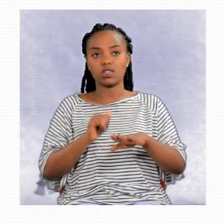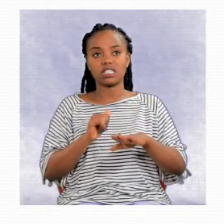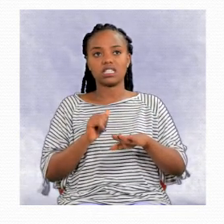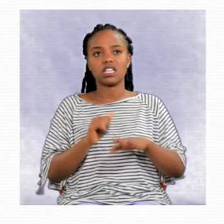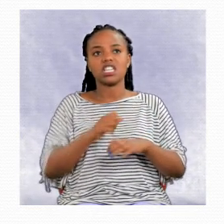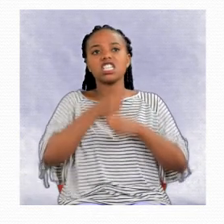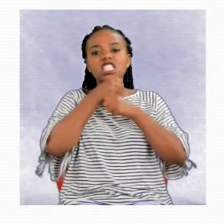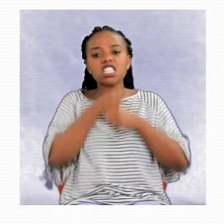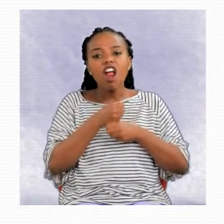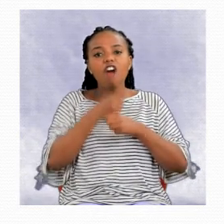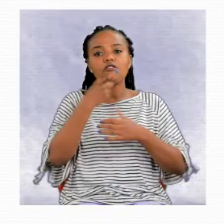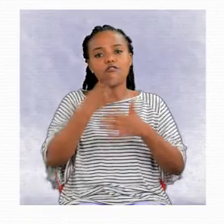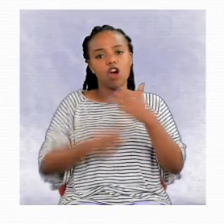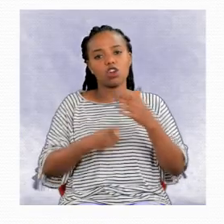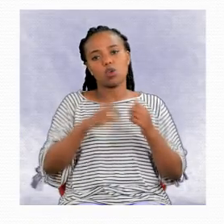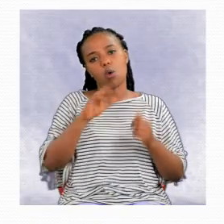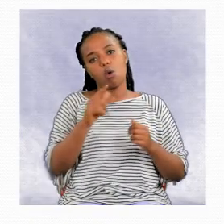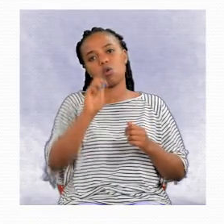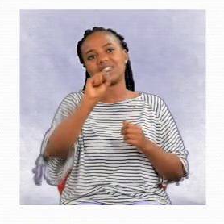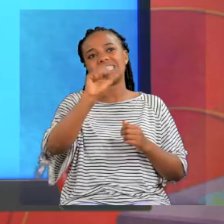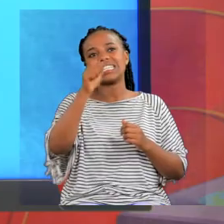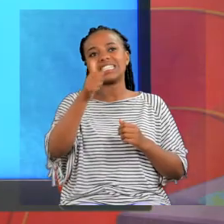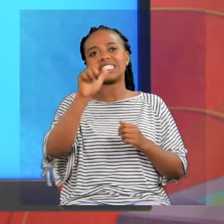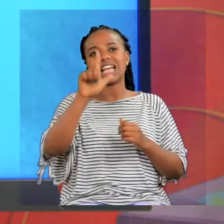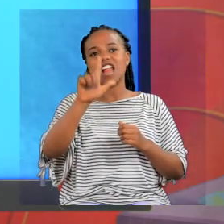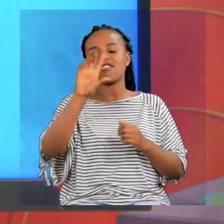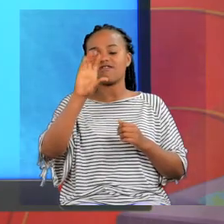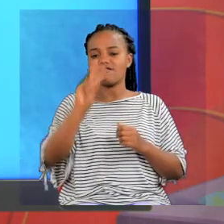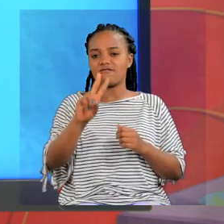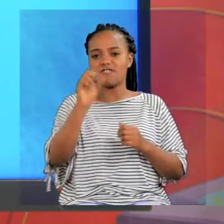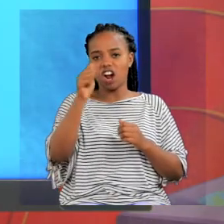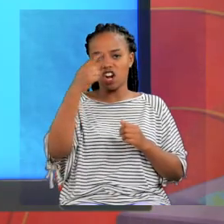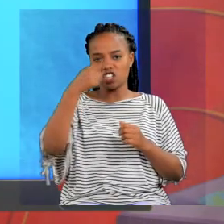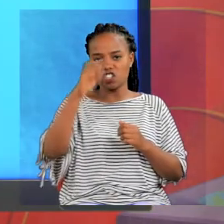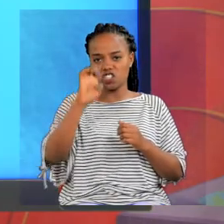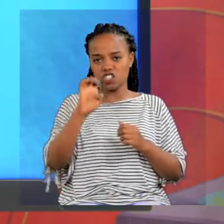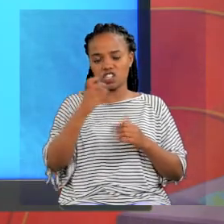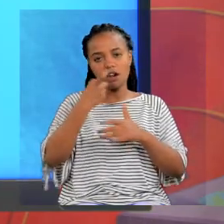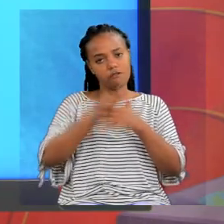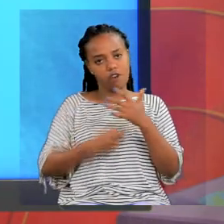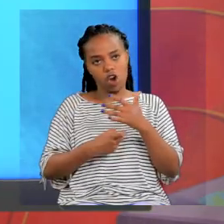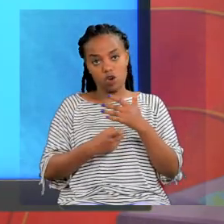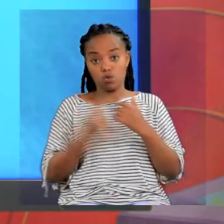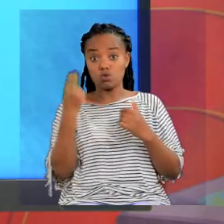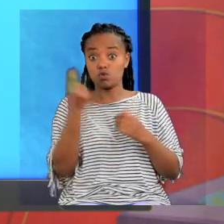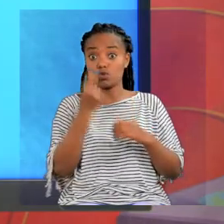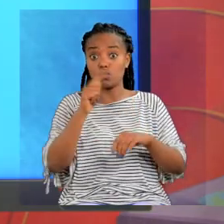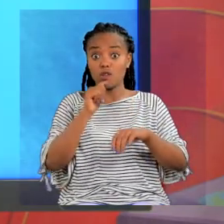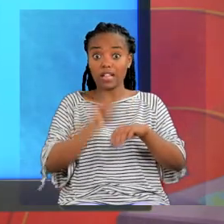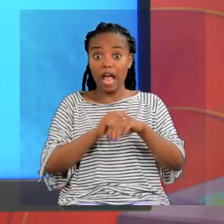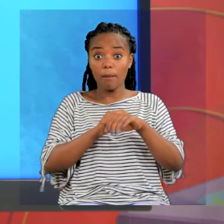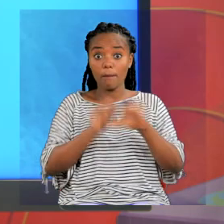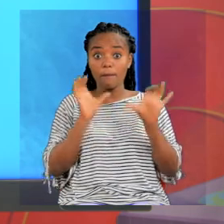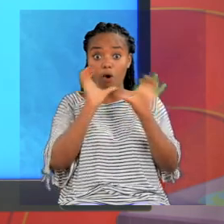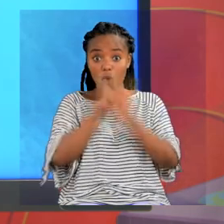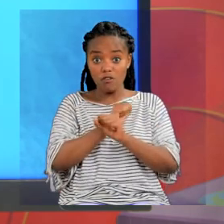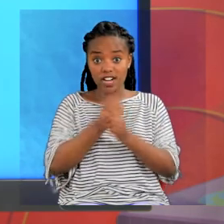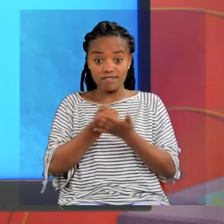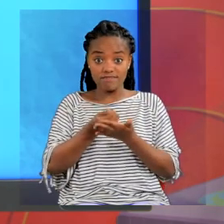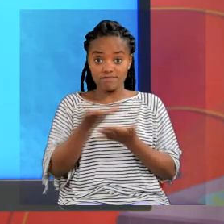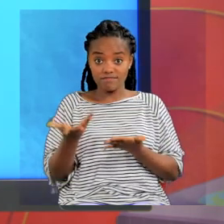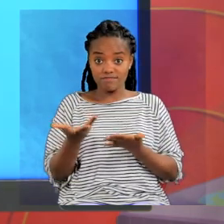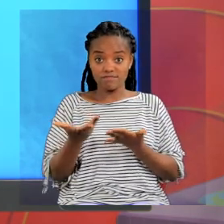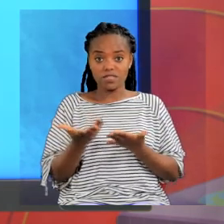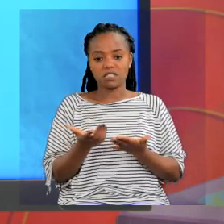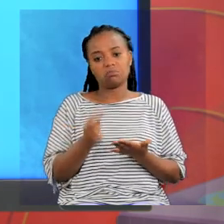scrap value or salvage value. So after its useful time is over, it